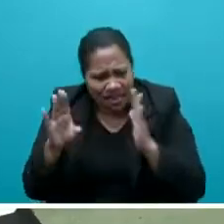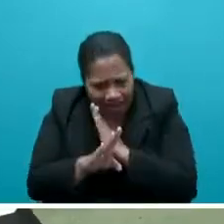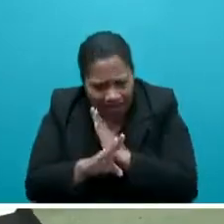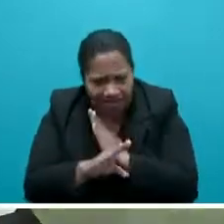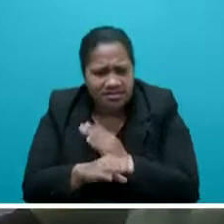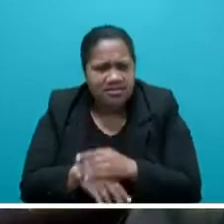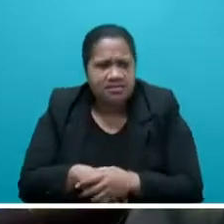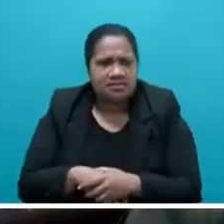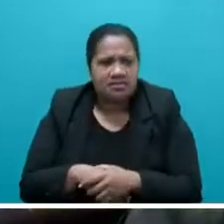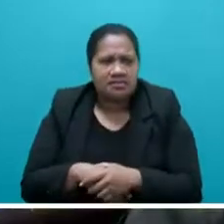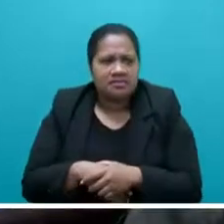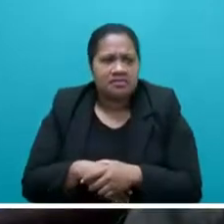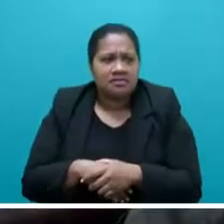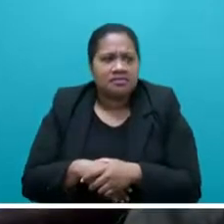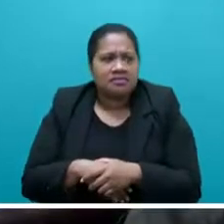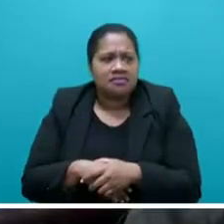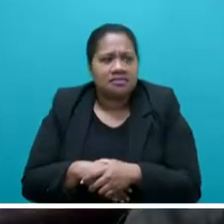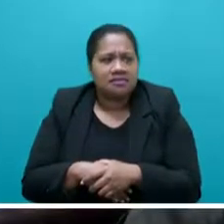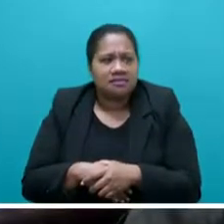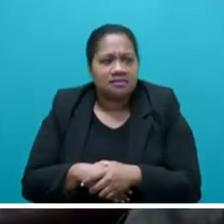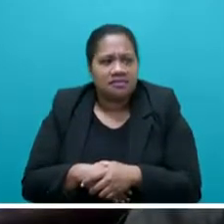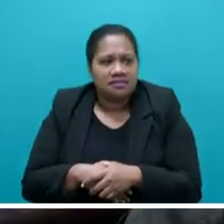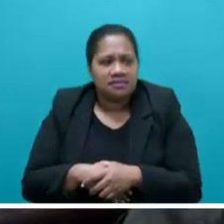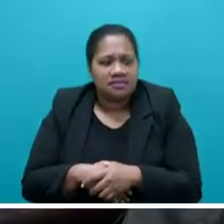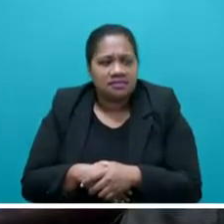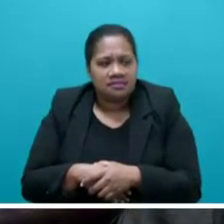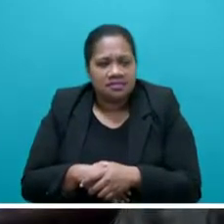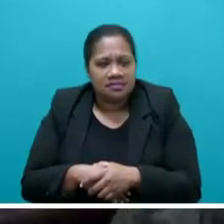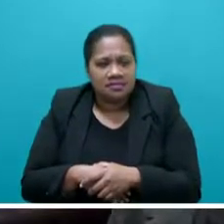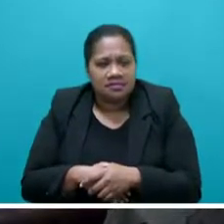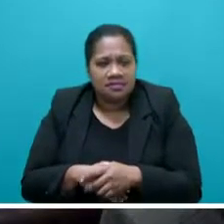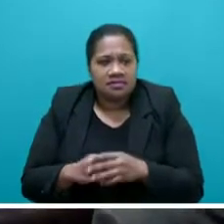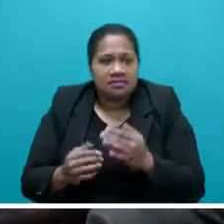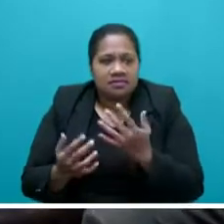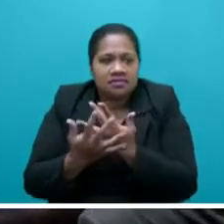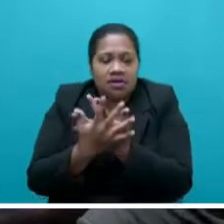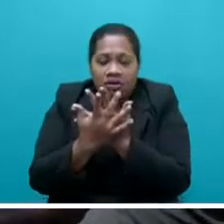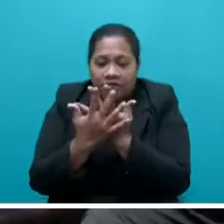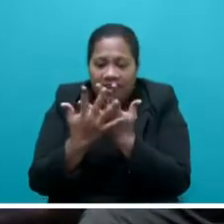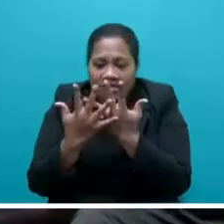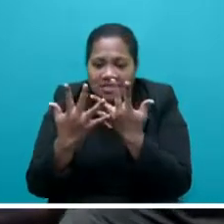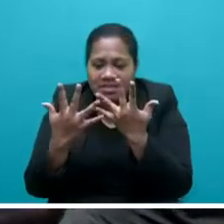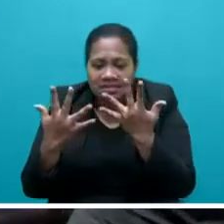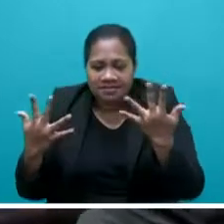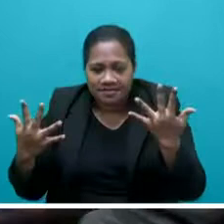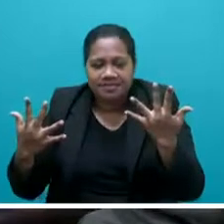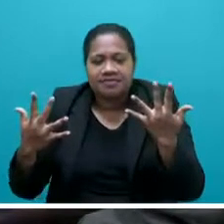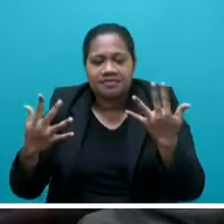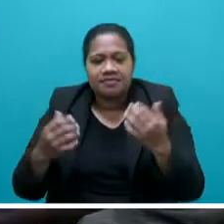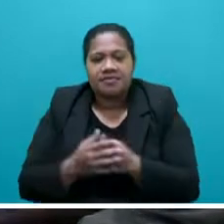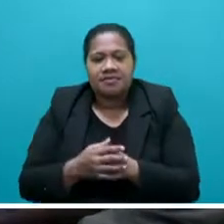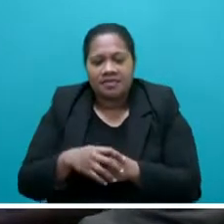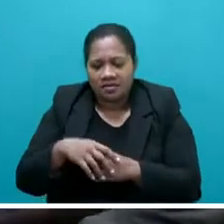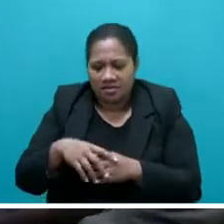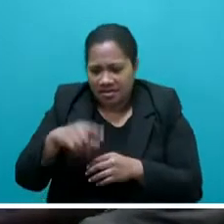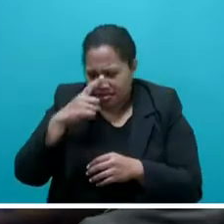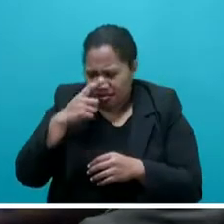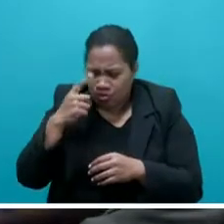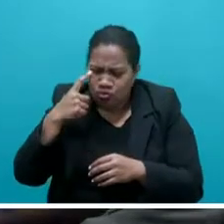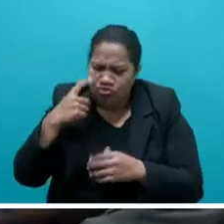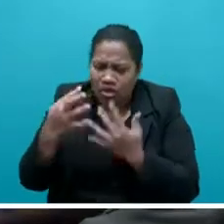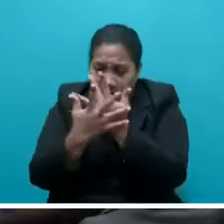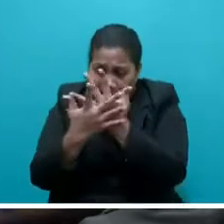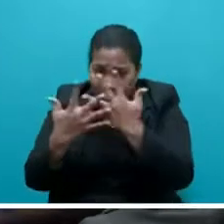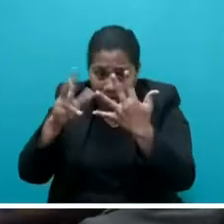obfuscators are people who try and cloud over facts. The greatest obscurantists and obfuscators, Mr. Speaker, sir. Mr.